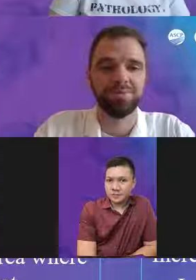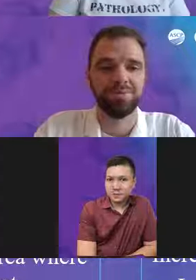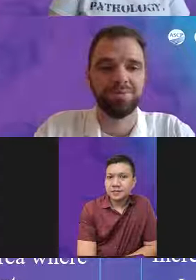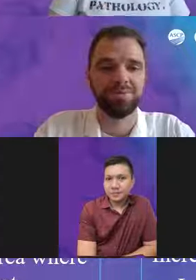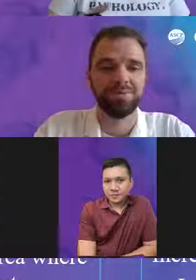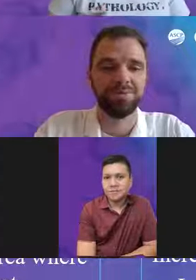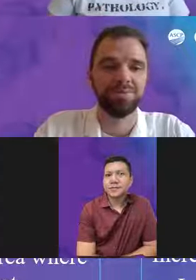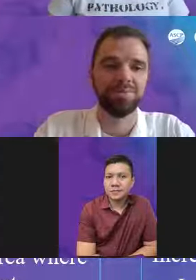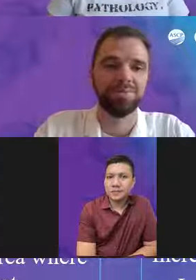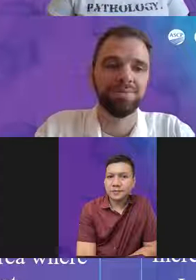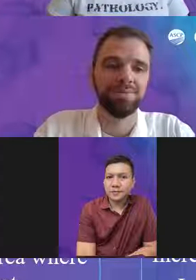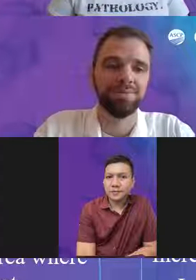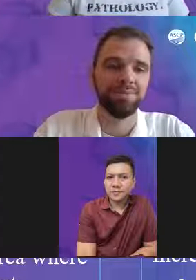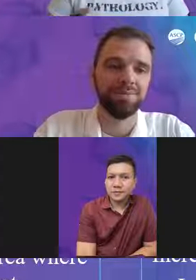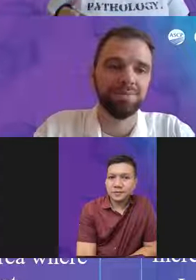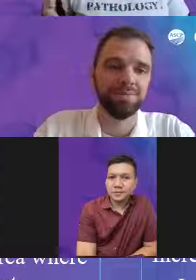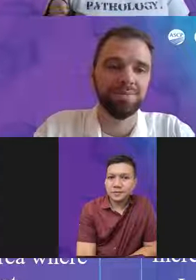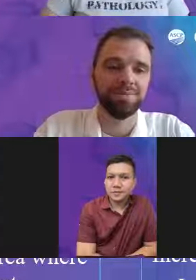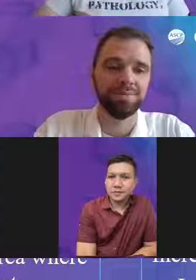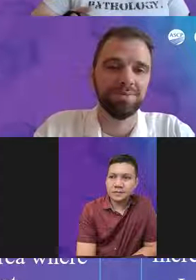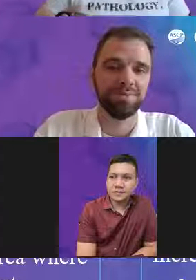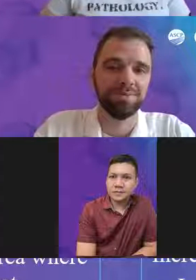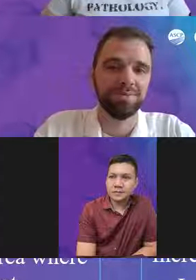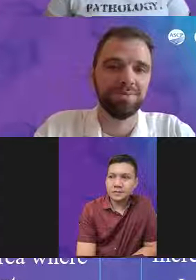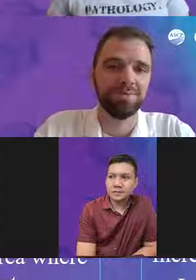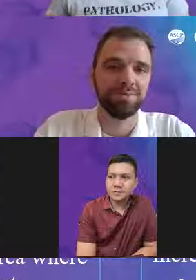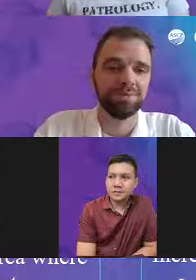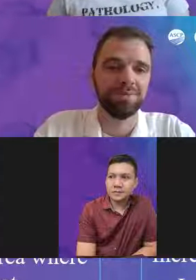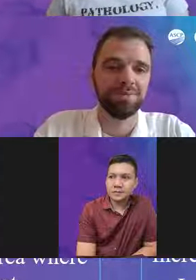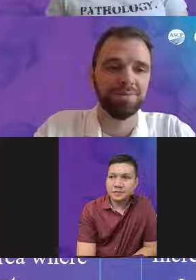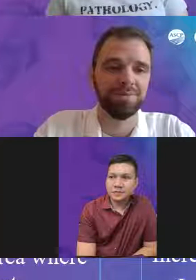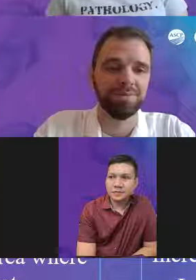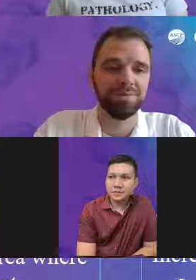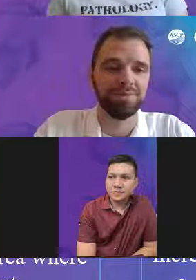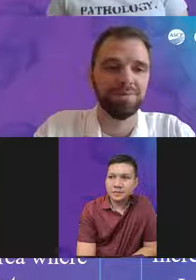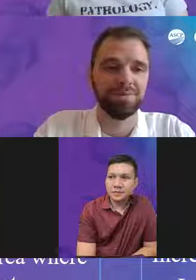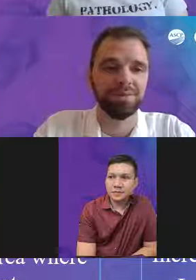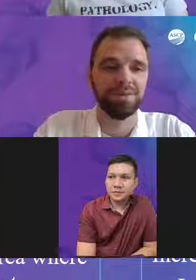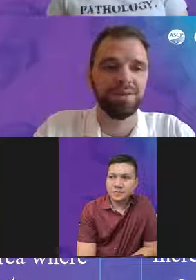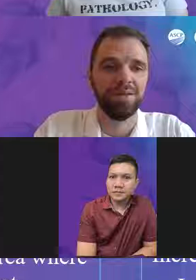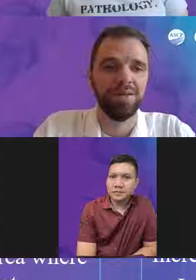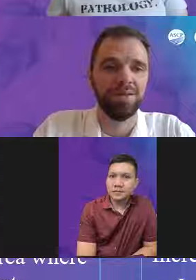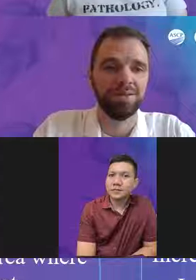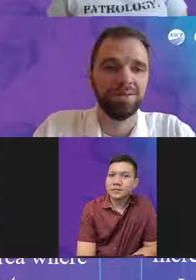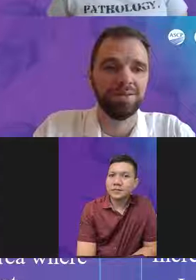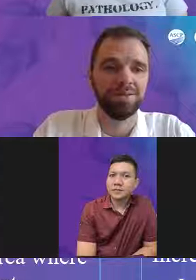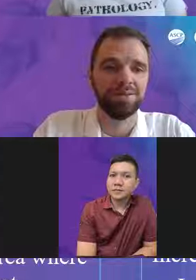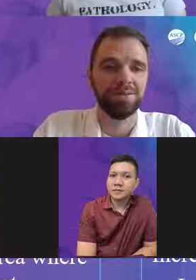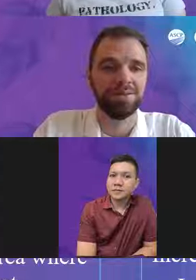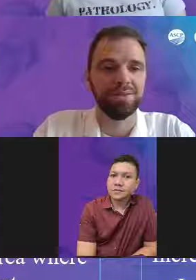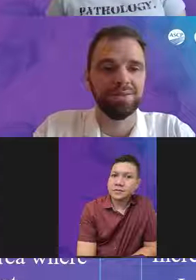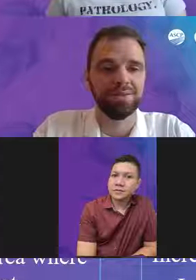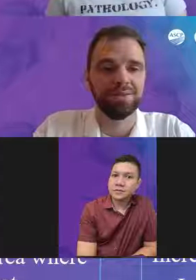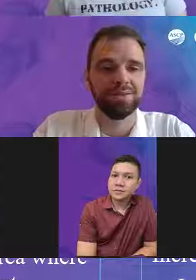and a doctor. They don't understand the difference between a nurse and a pharmacist, or a physician